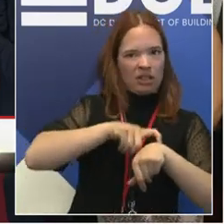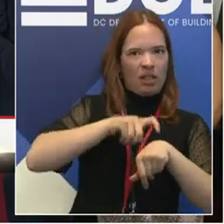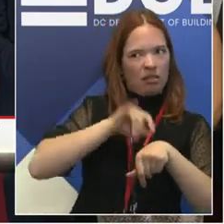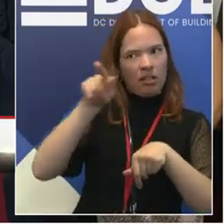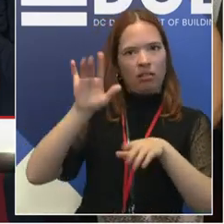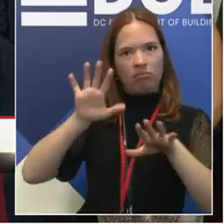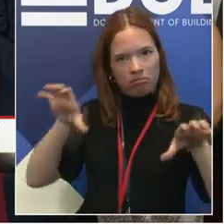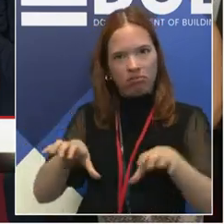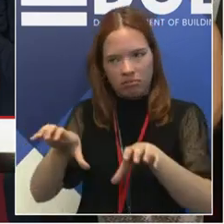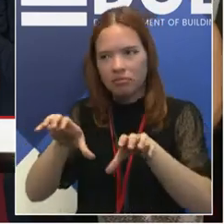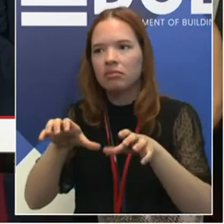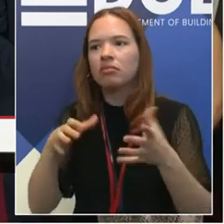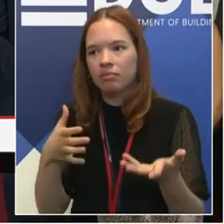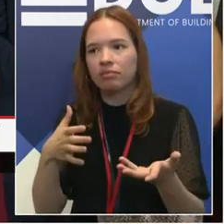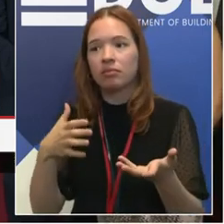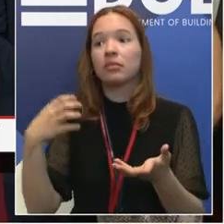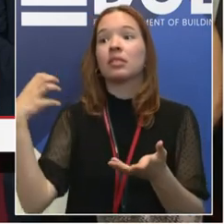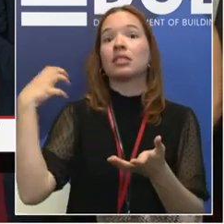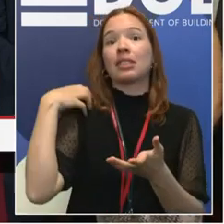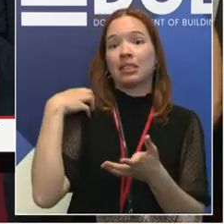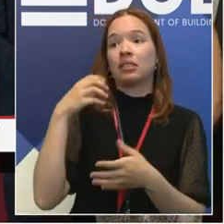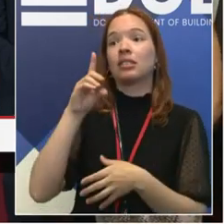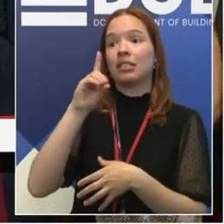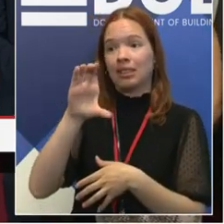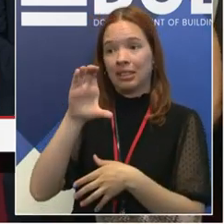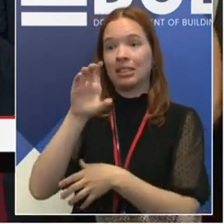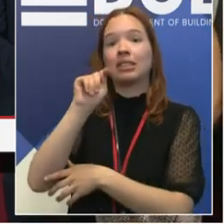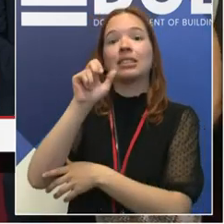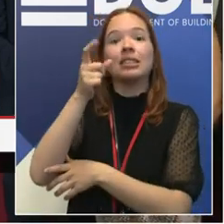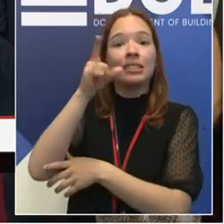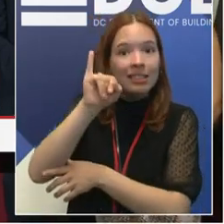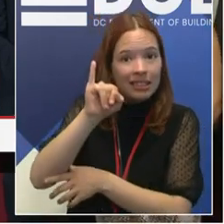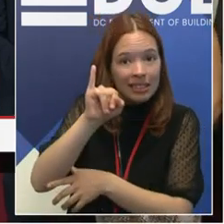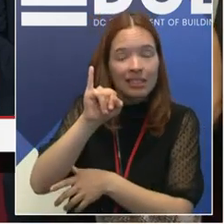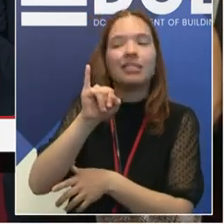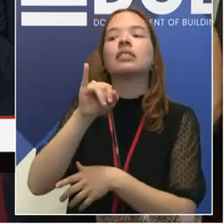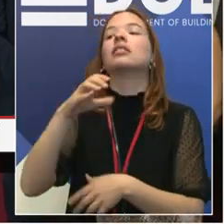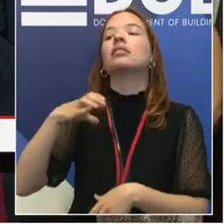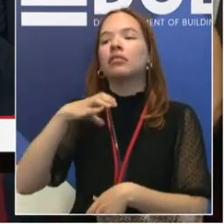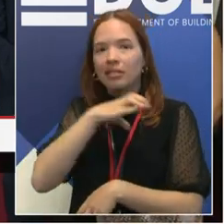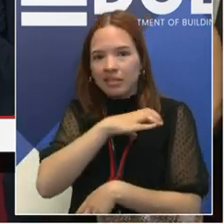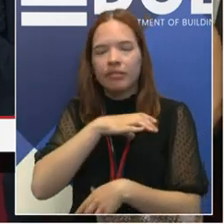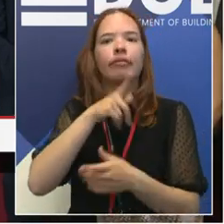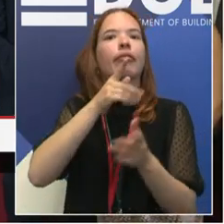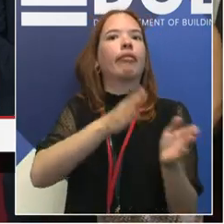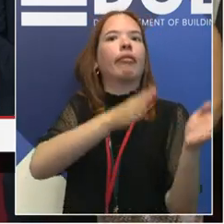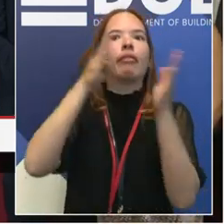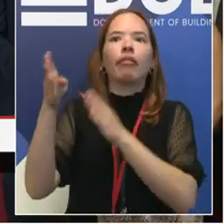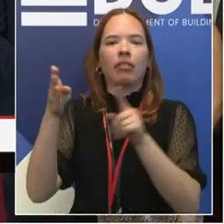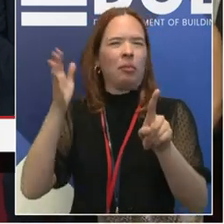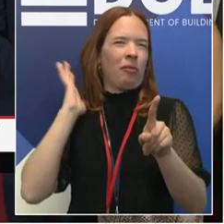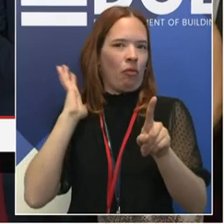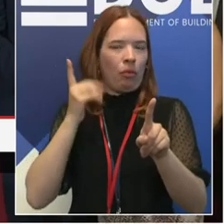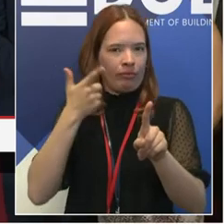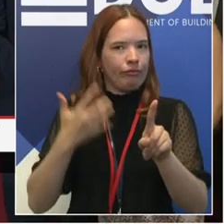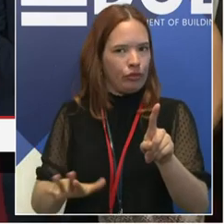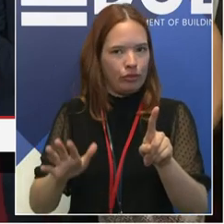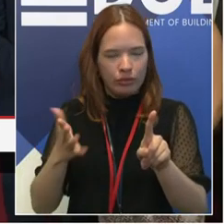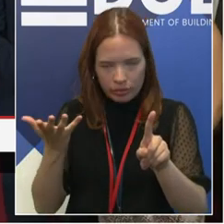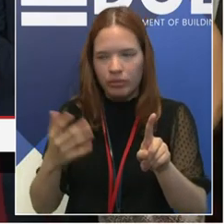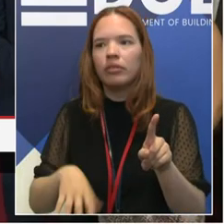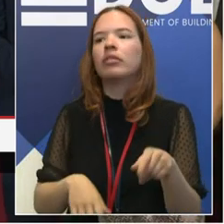Taxi Commission at the beginning of my administration. He then served as director of